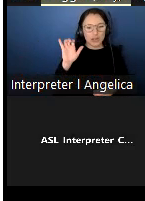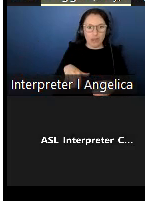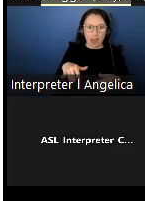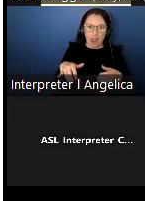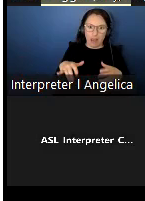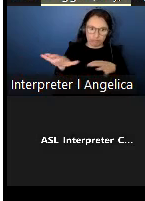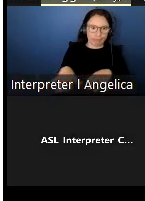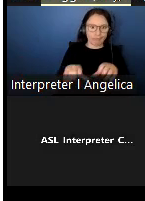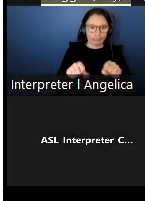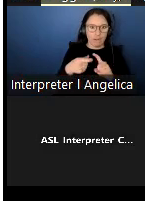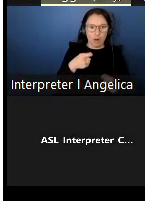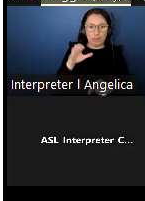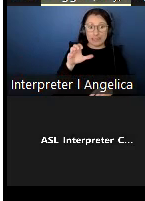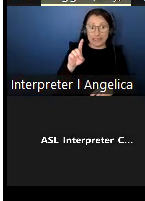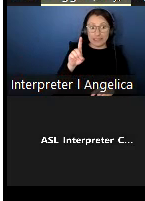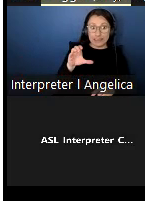that the CDC